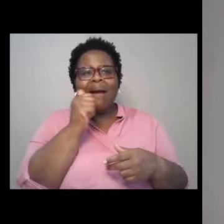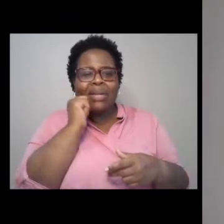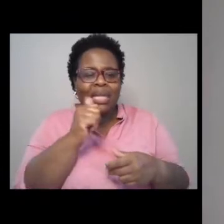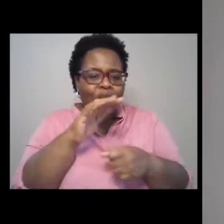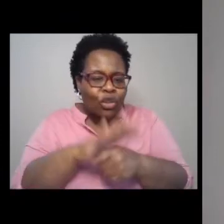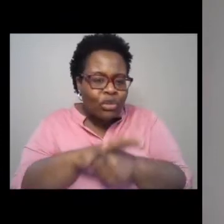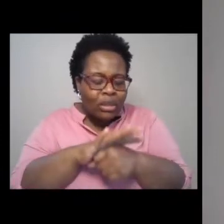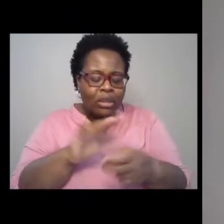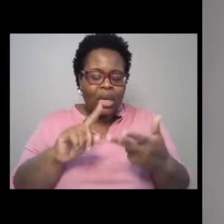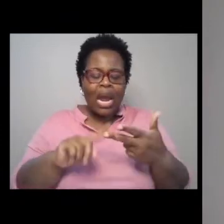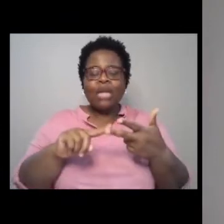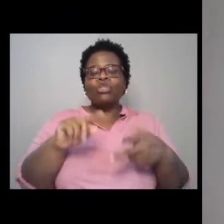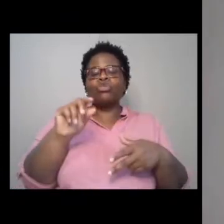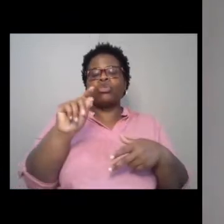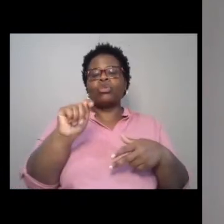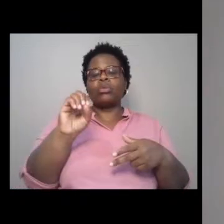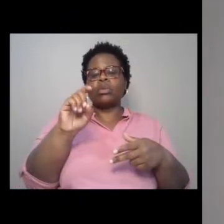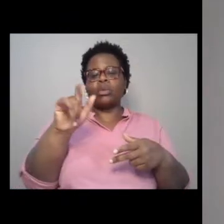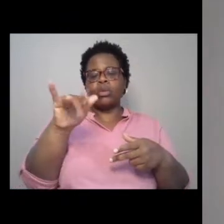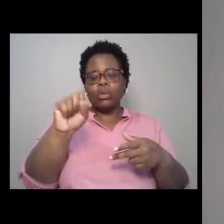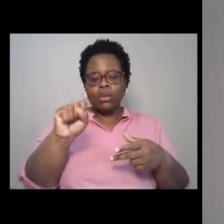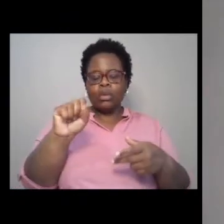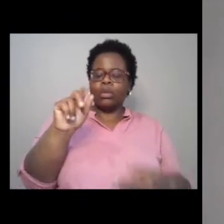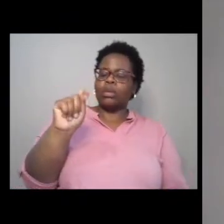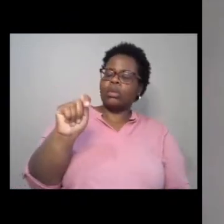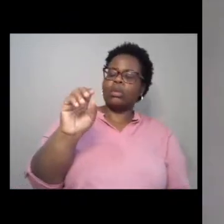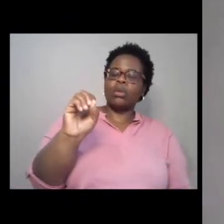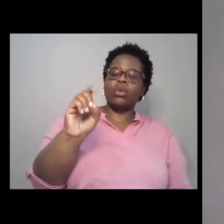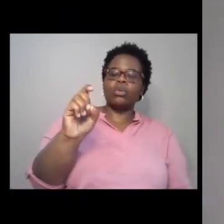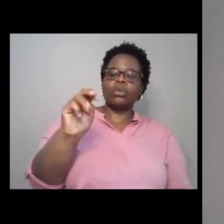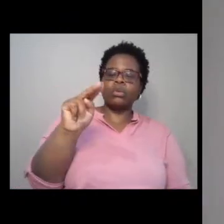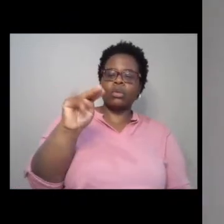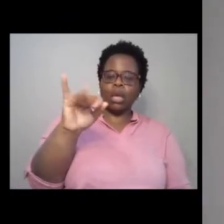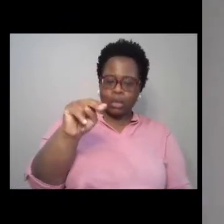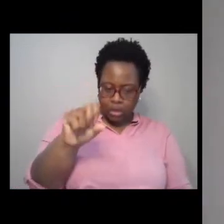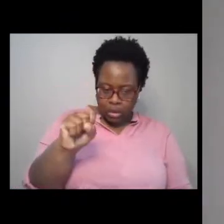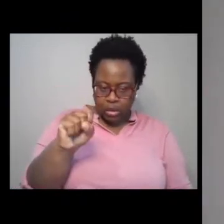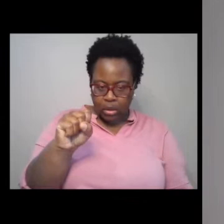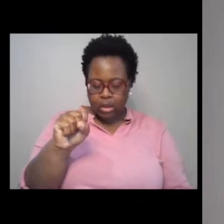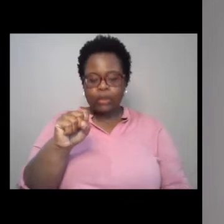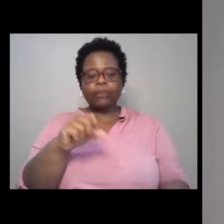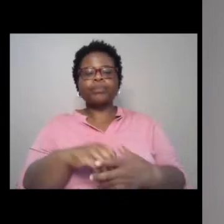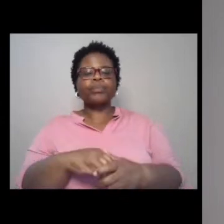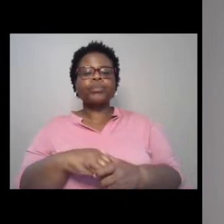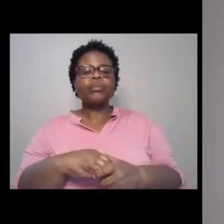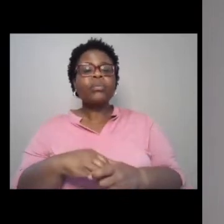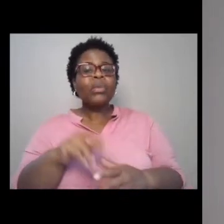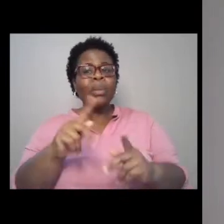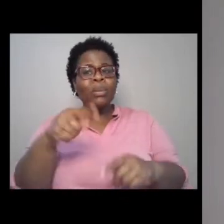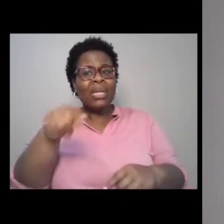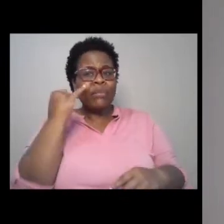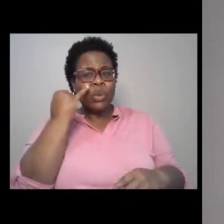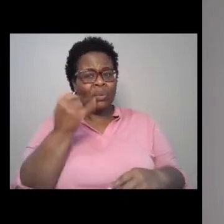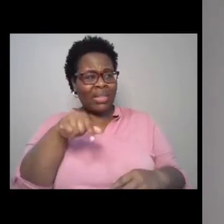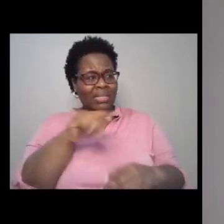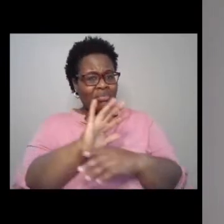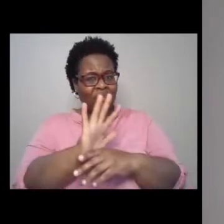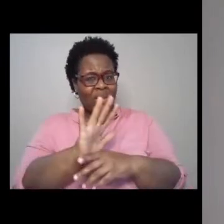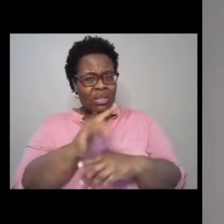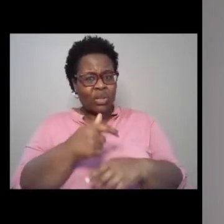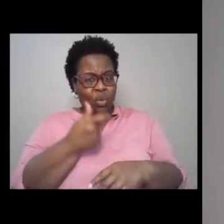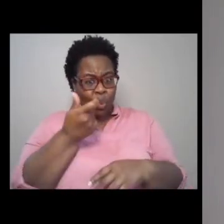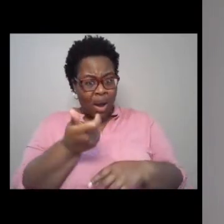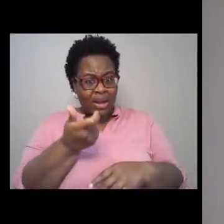to, and toxins. And folks, whoever's listening to this or watching this program, know that you